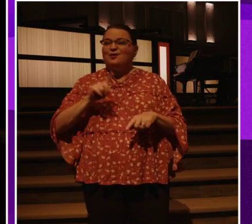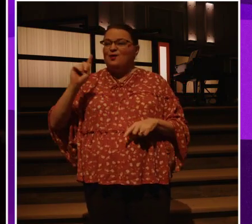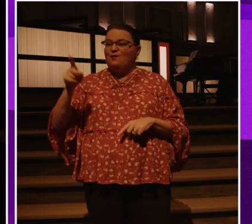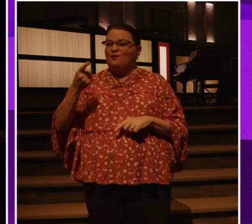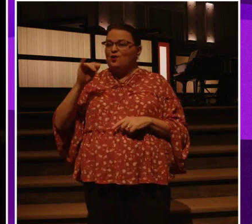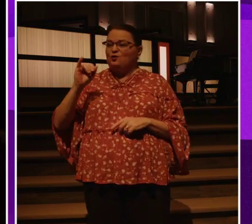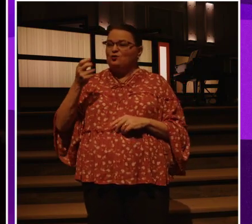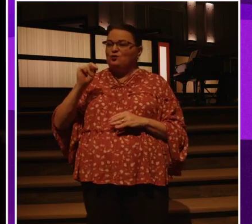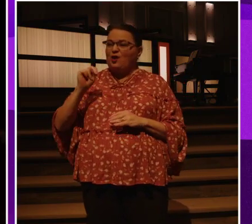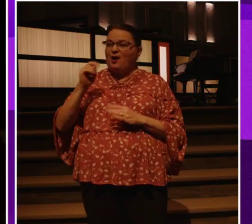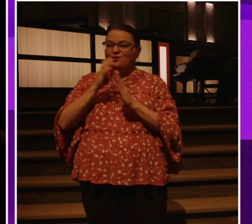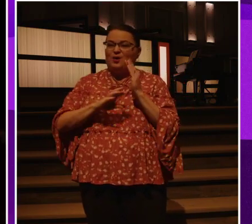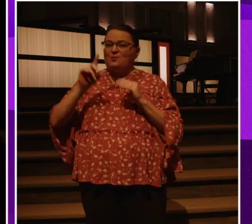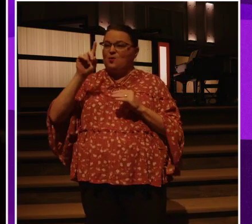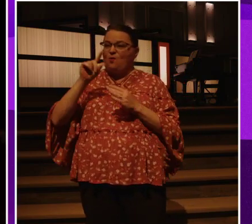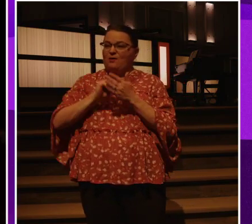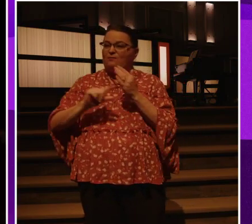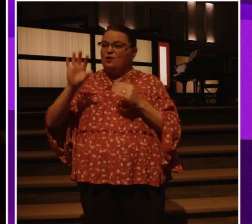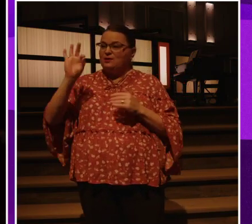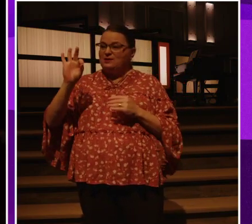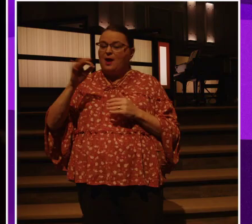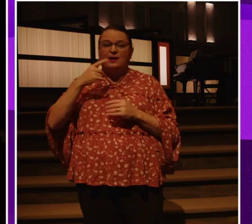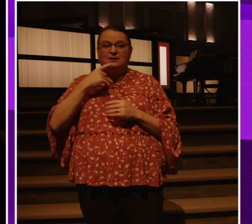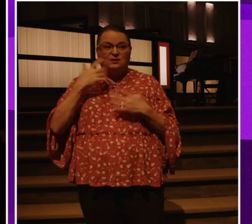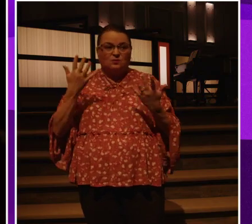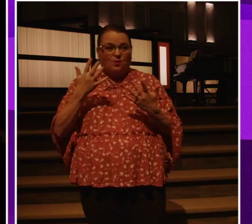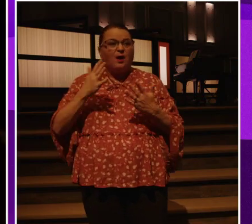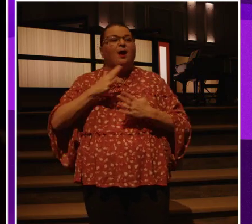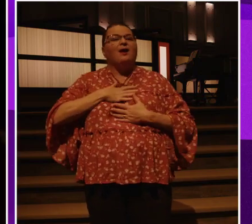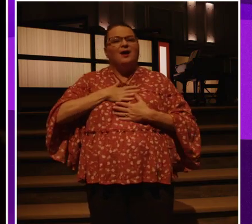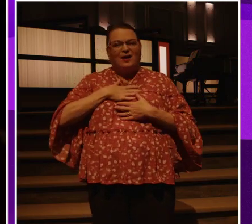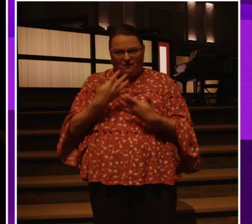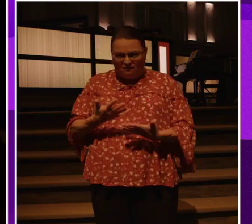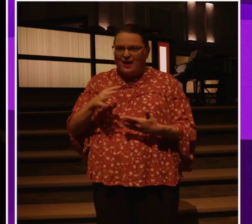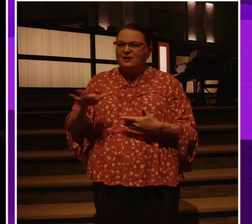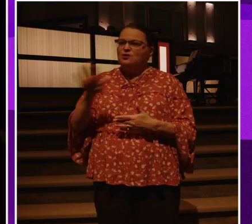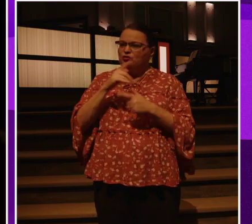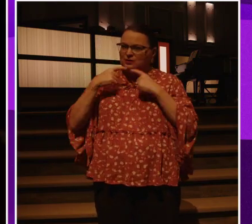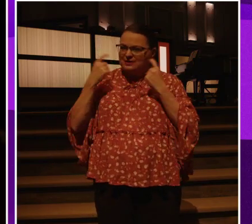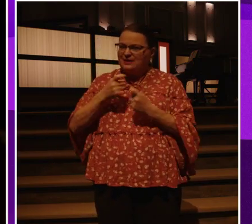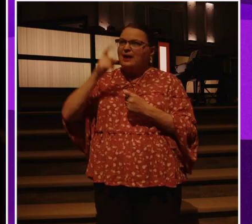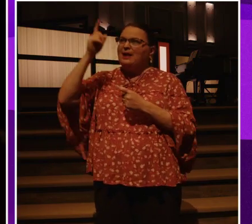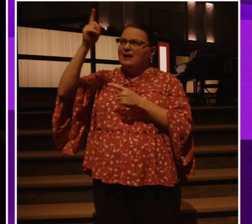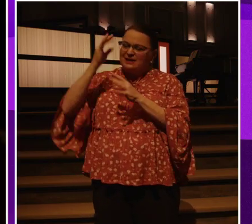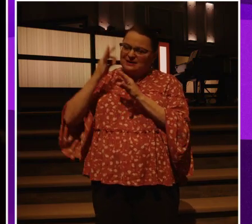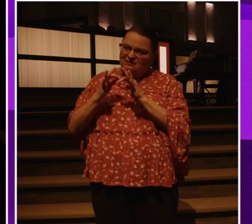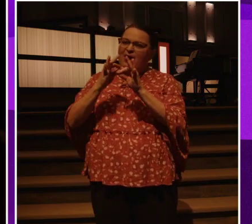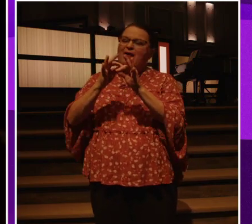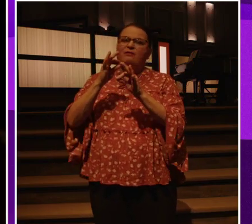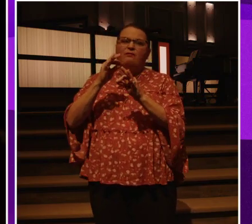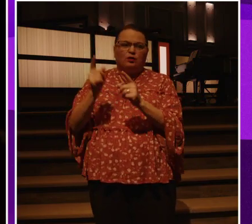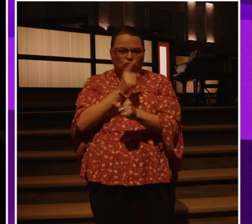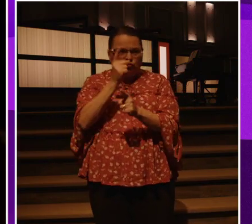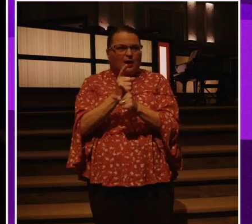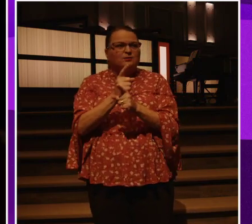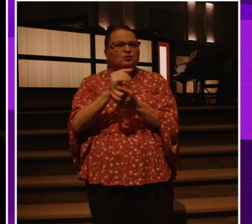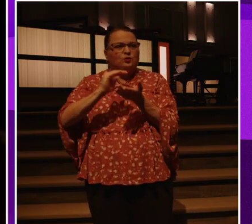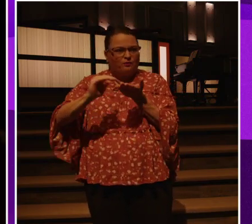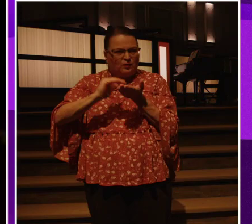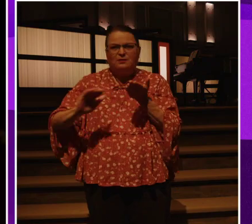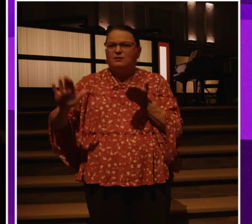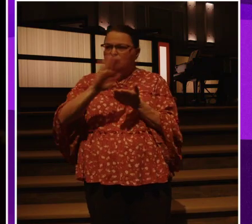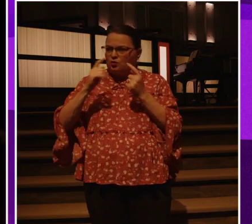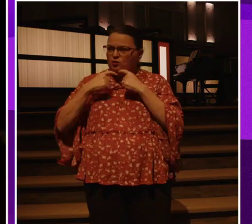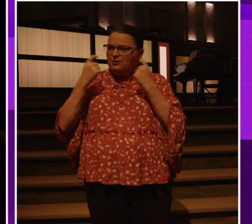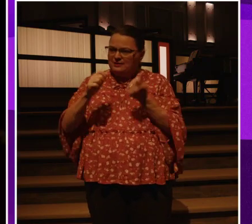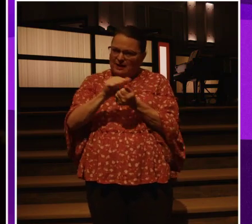1:9, confess your sin. He is faithful and just to forgive your sin and to cleanse you from all unrighteousness.